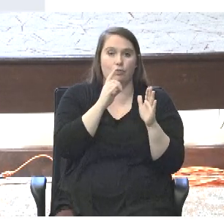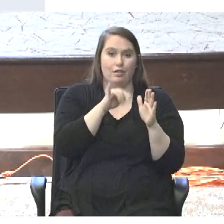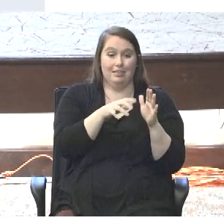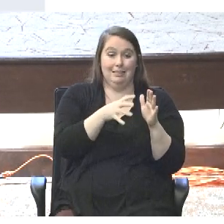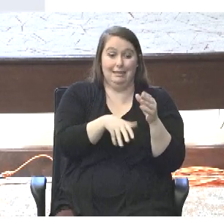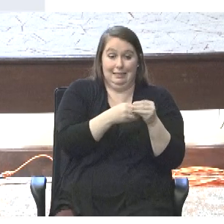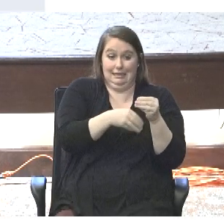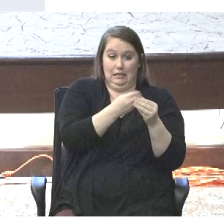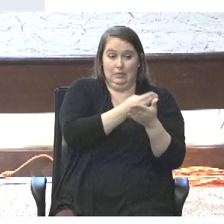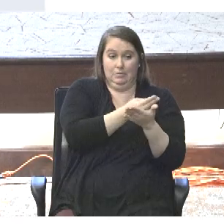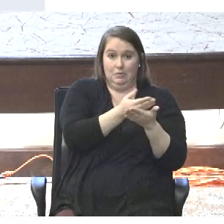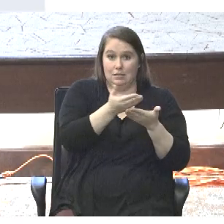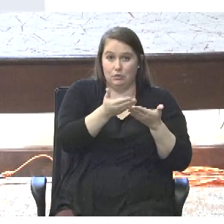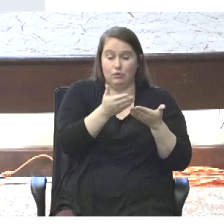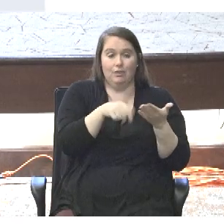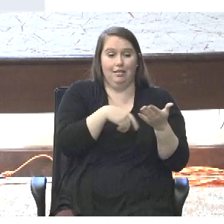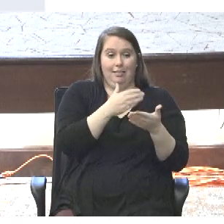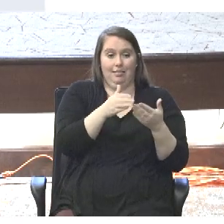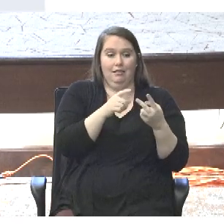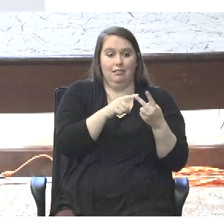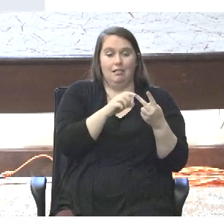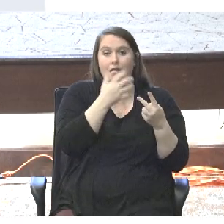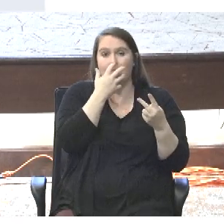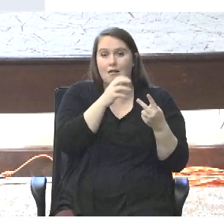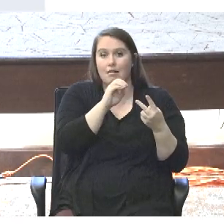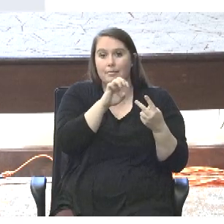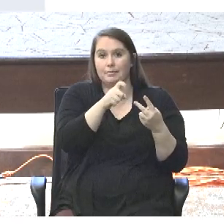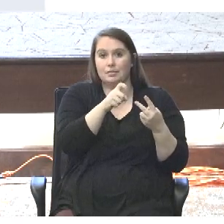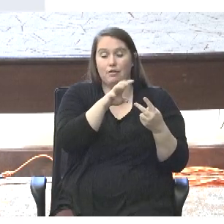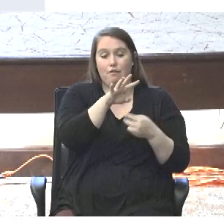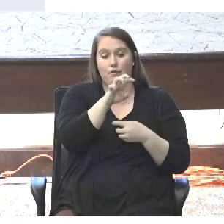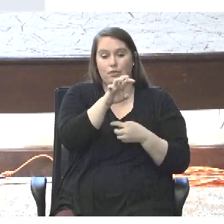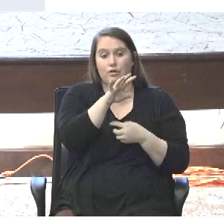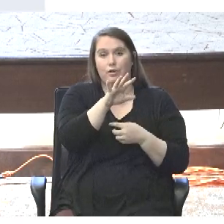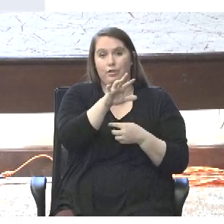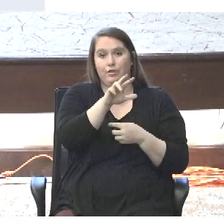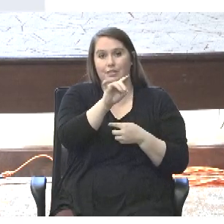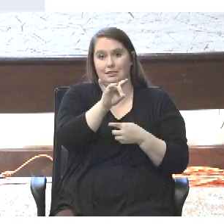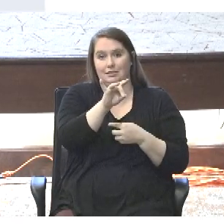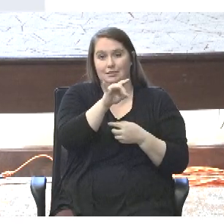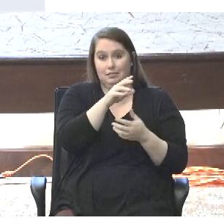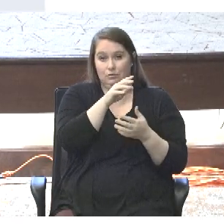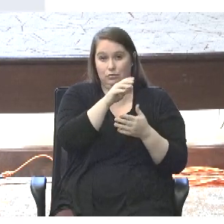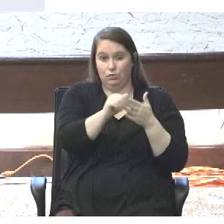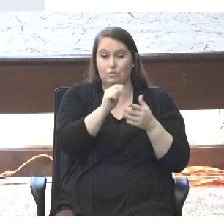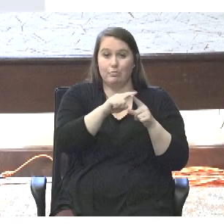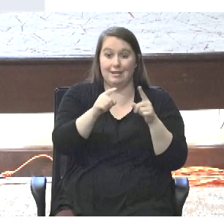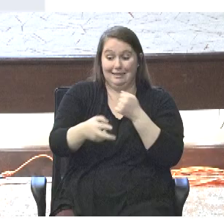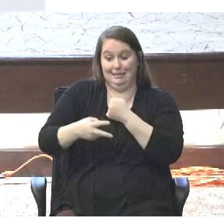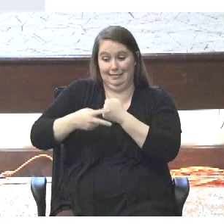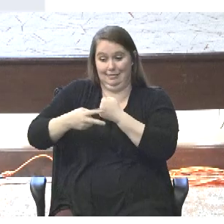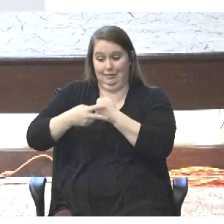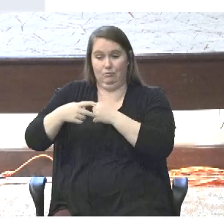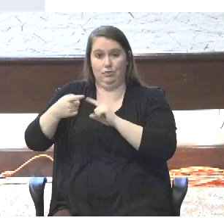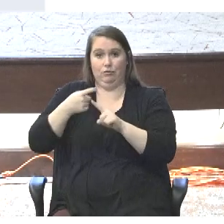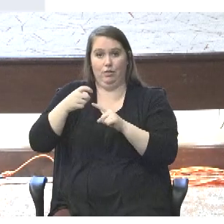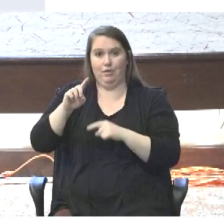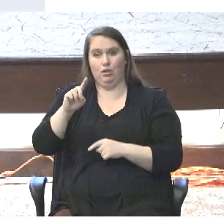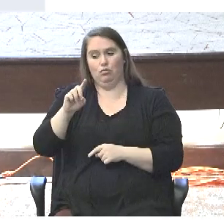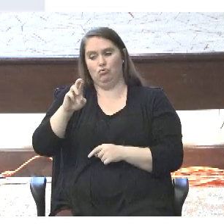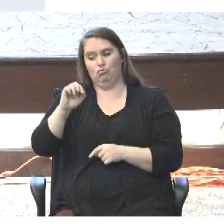additional half inches of hot mix is $4,630. But with the savings that we're getting from our